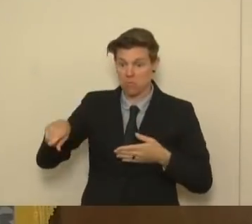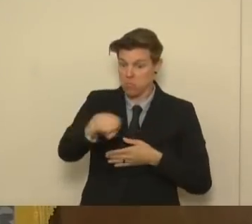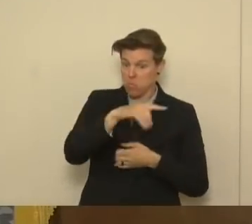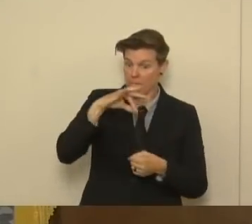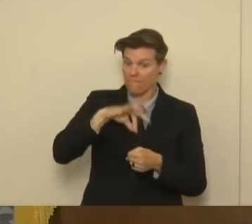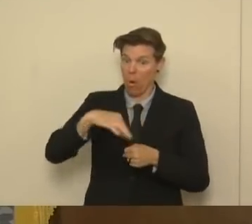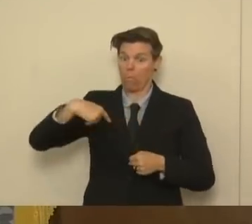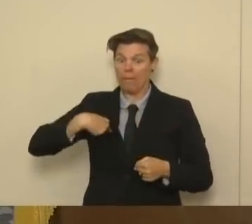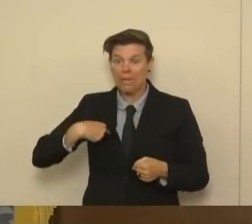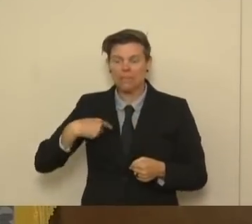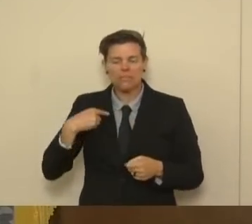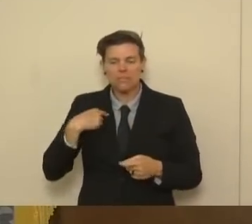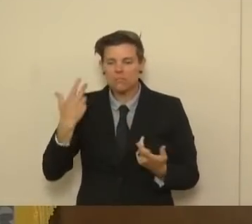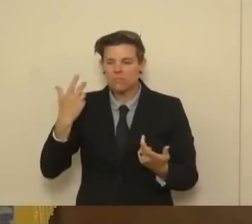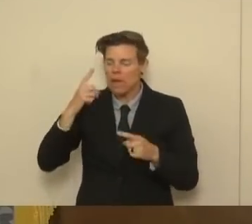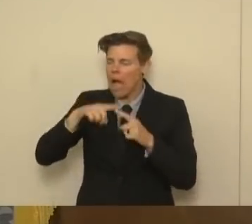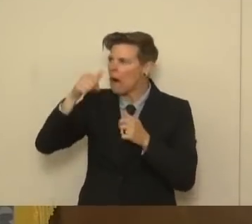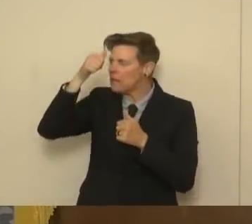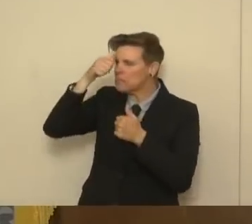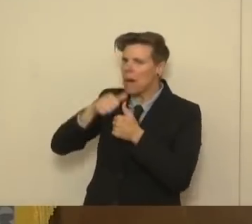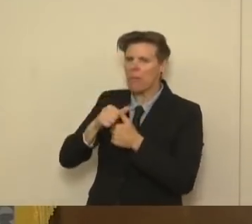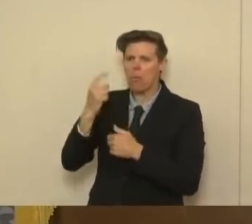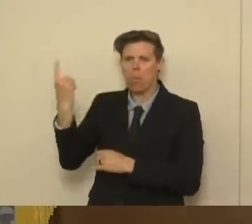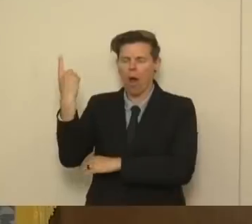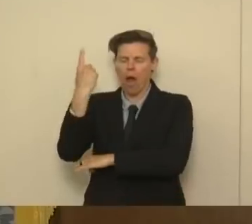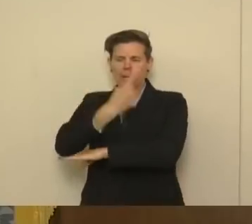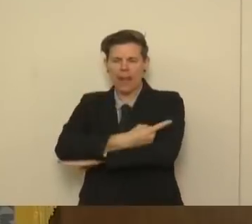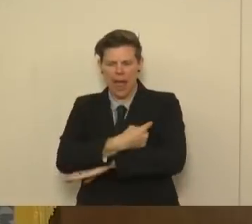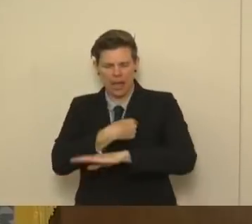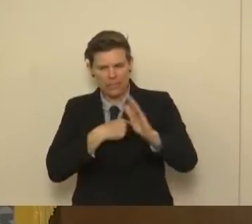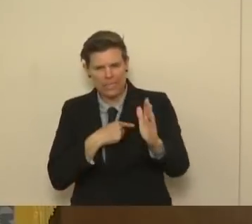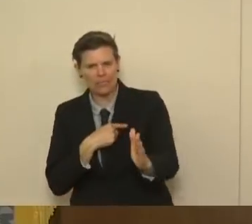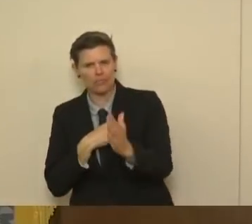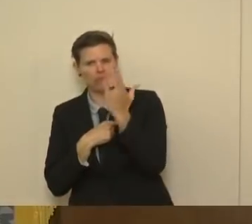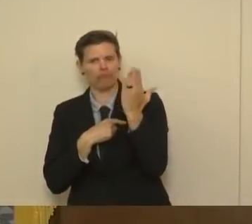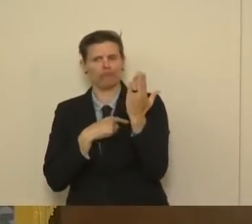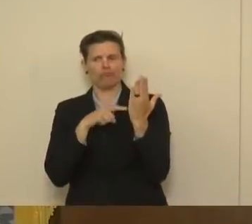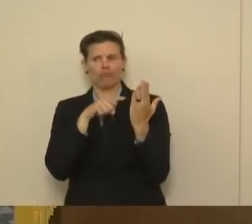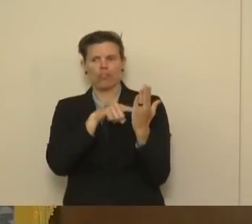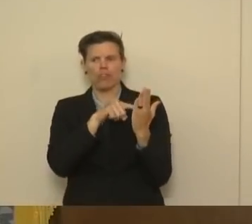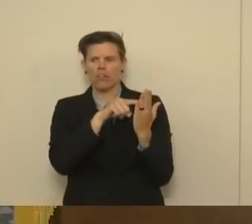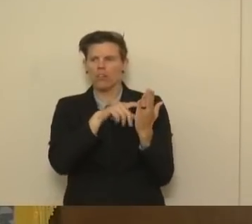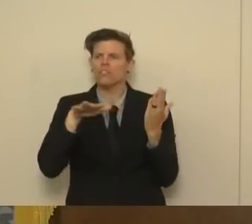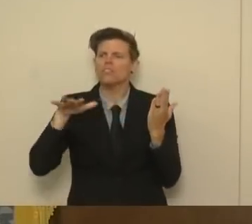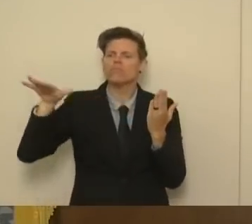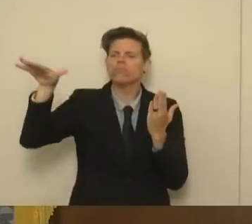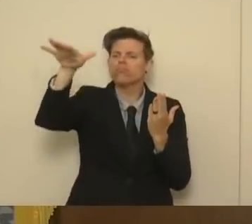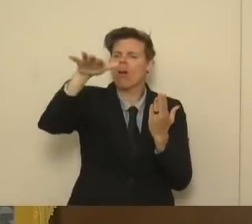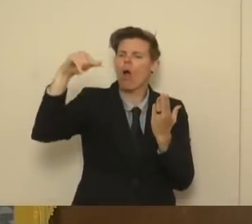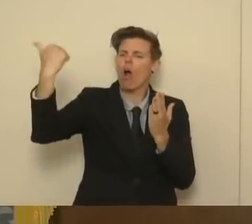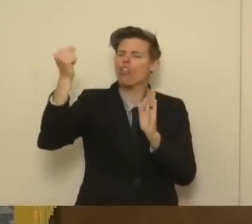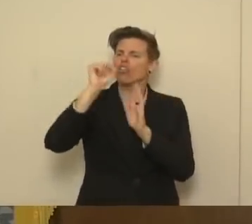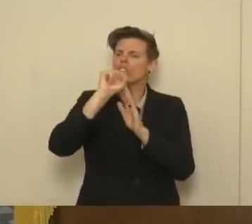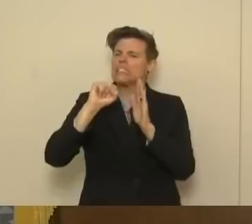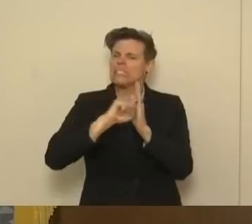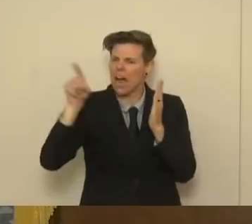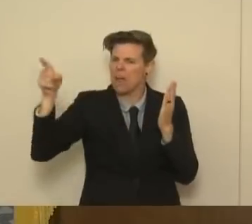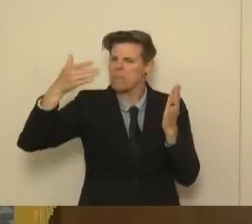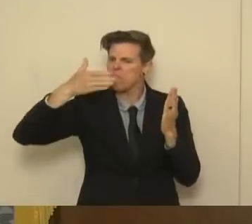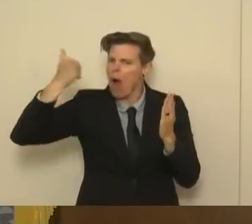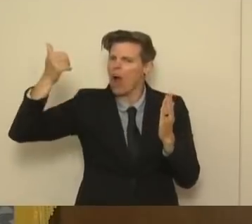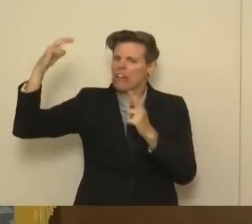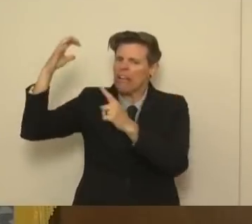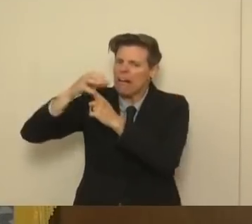at is why aren't we doing as well as our surrounding states in any number of areas? If that's